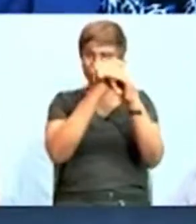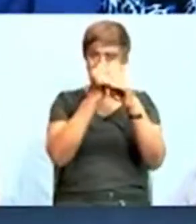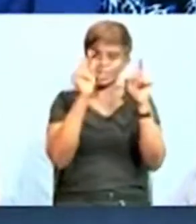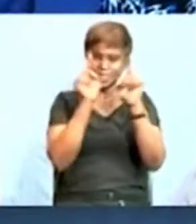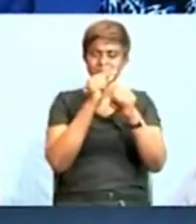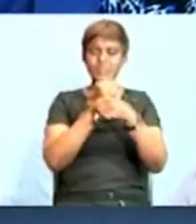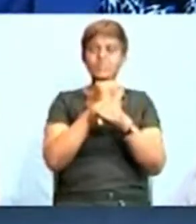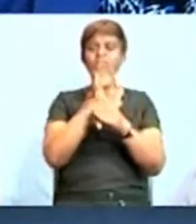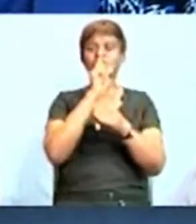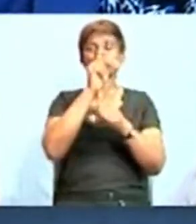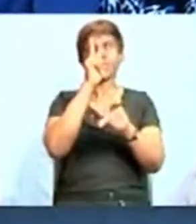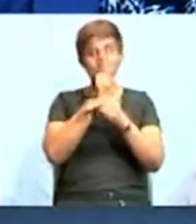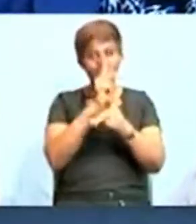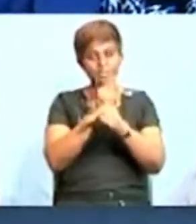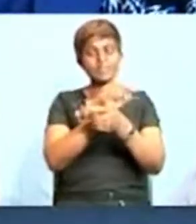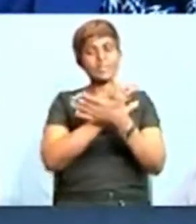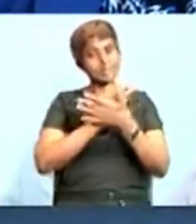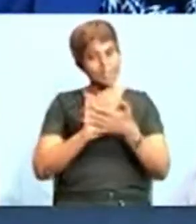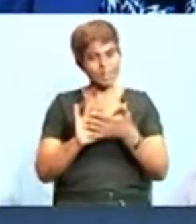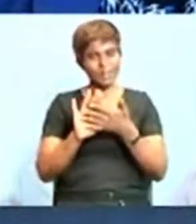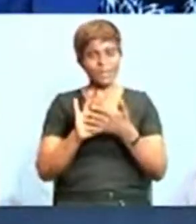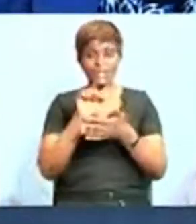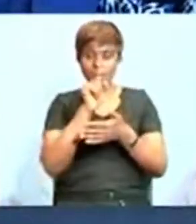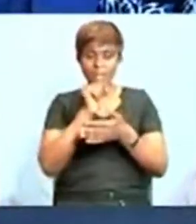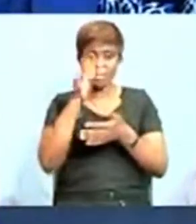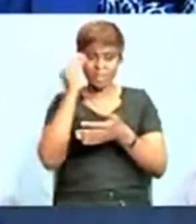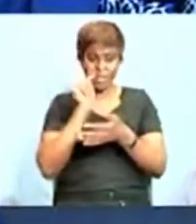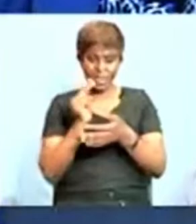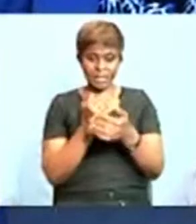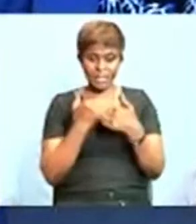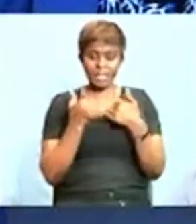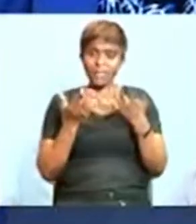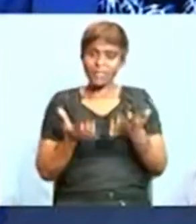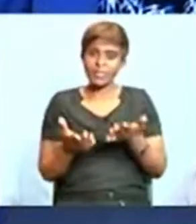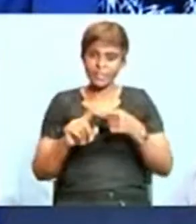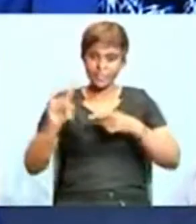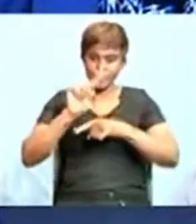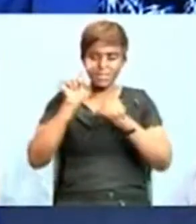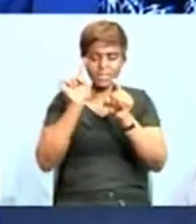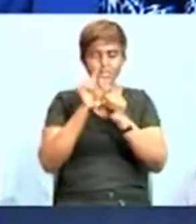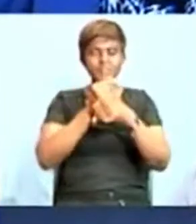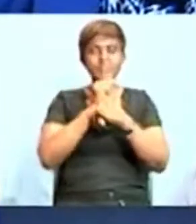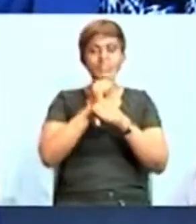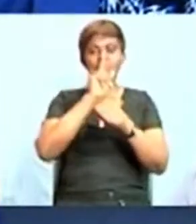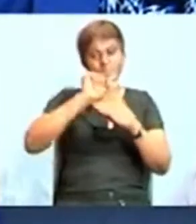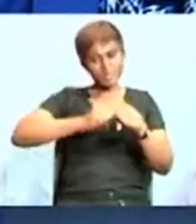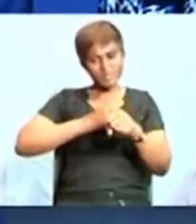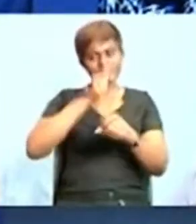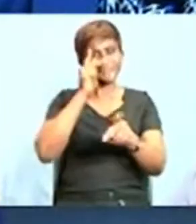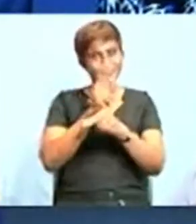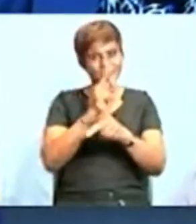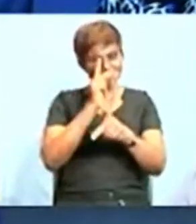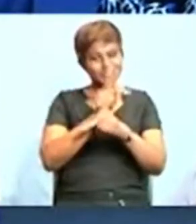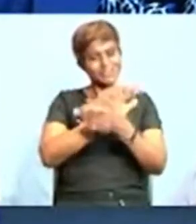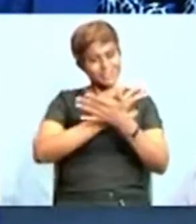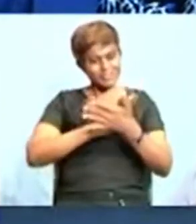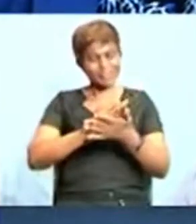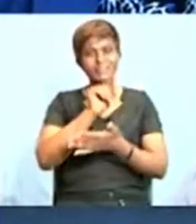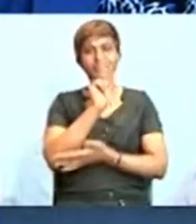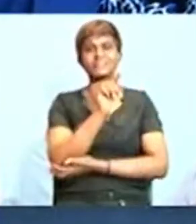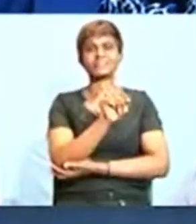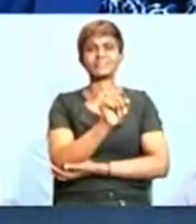ensure that we maintain the cleanliness. And that is why we are here today to ensure that we maintain that cleanliness